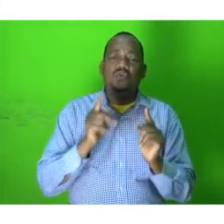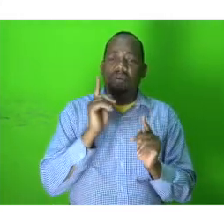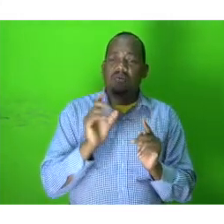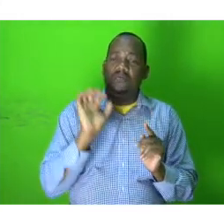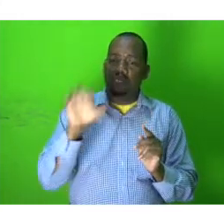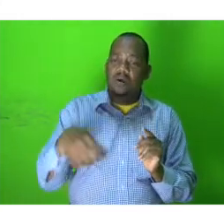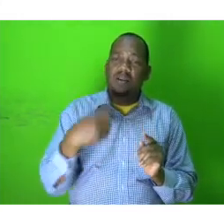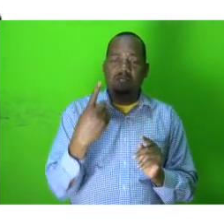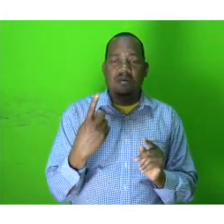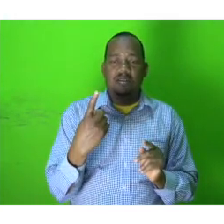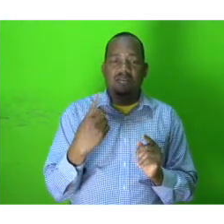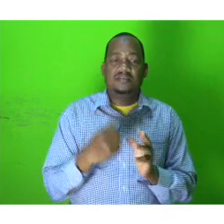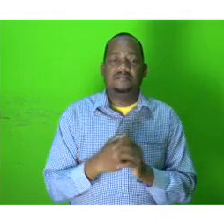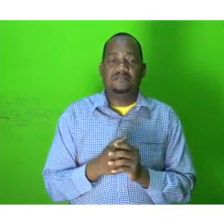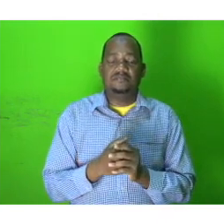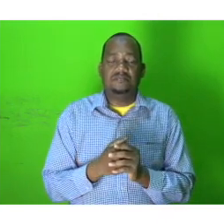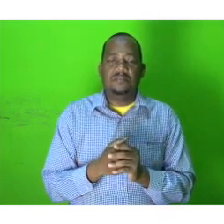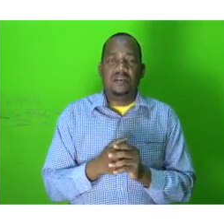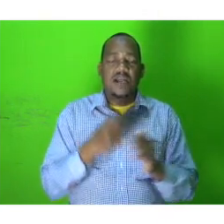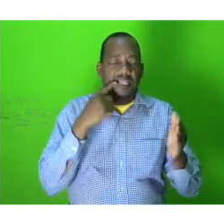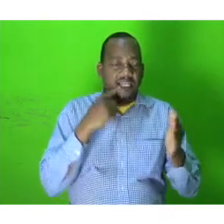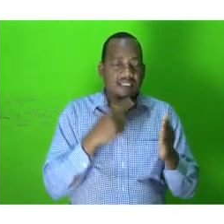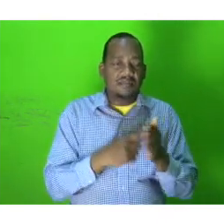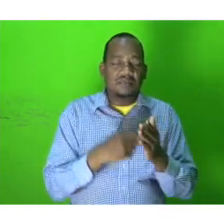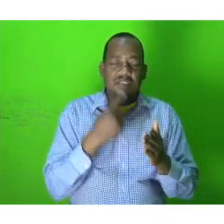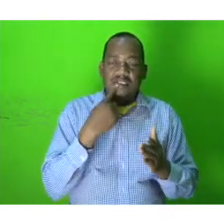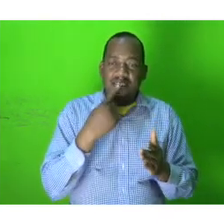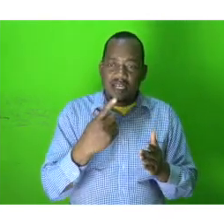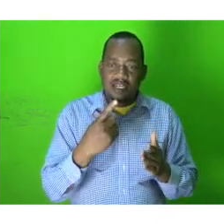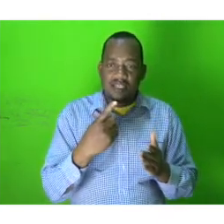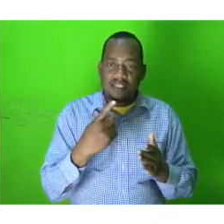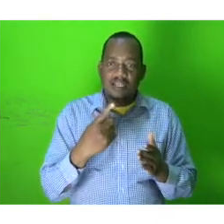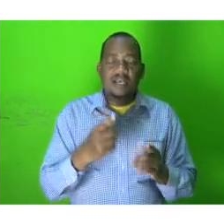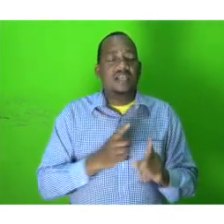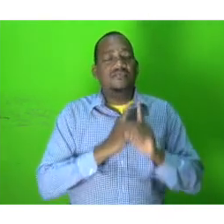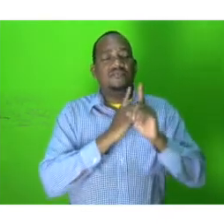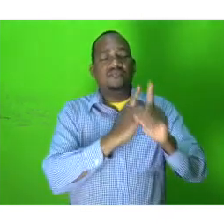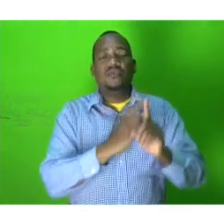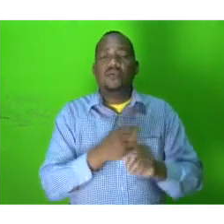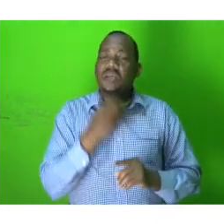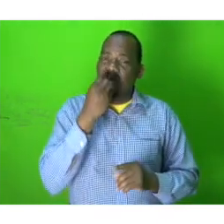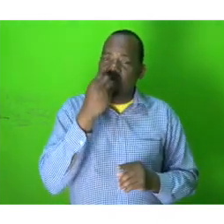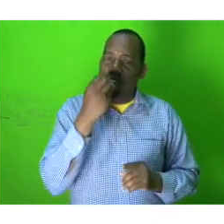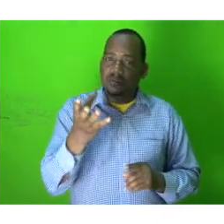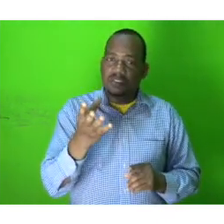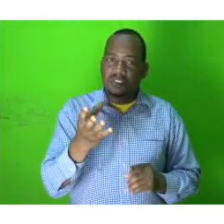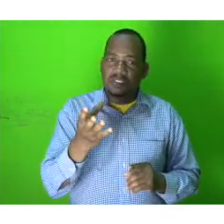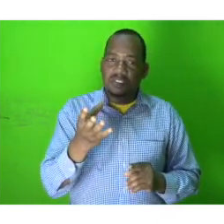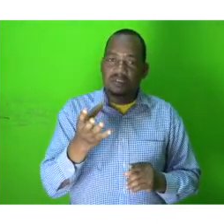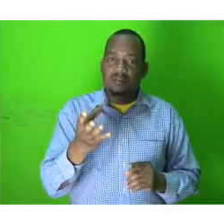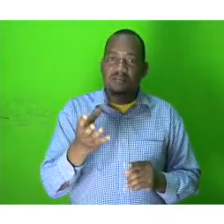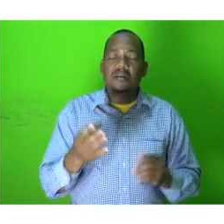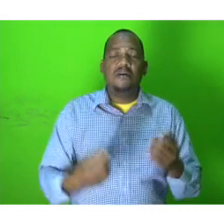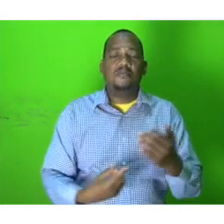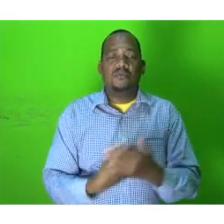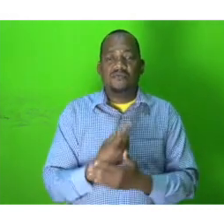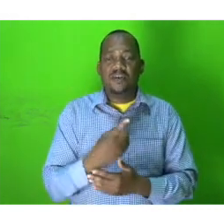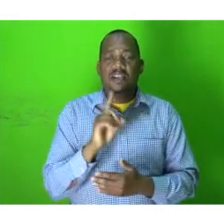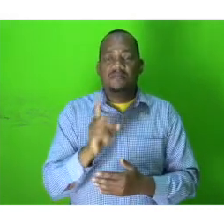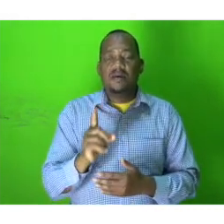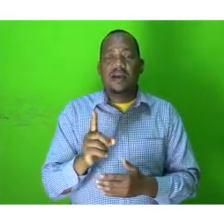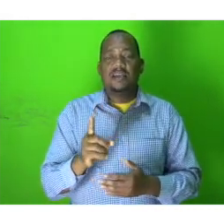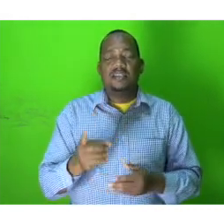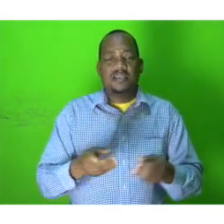usually a 1 month. The example said that the following information is provided by